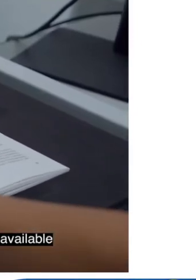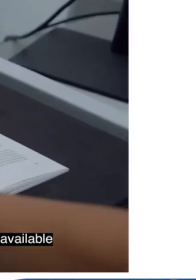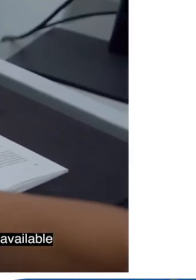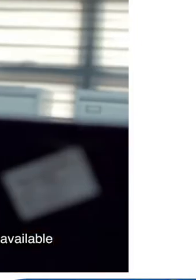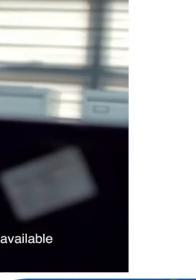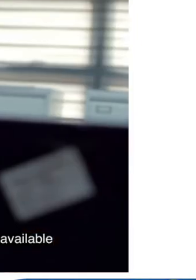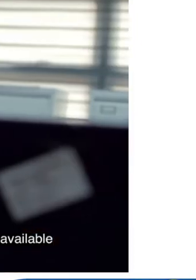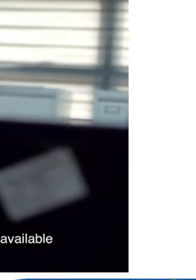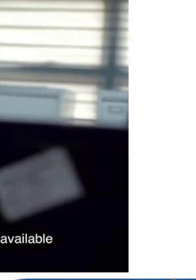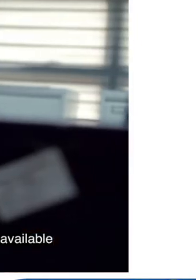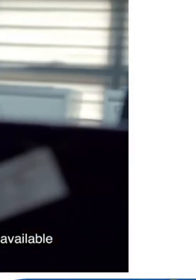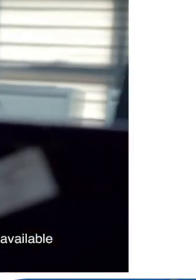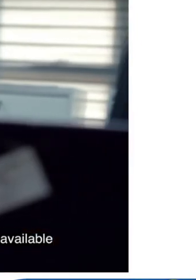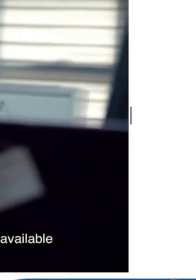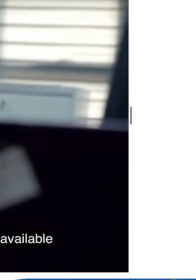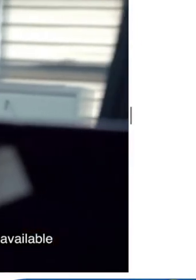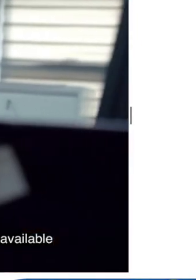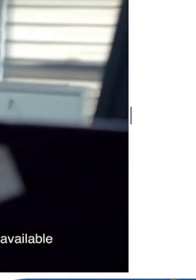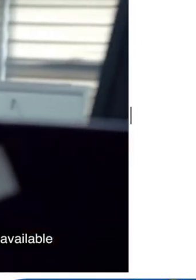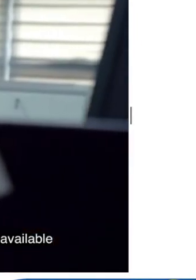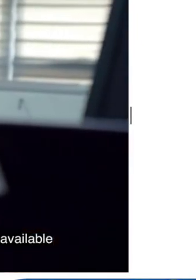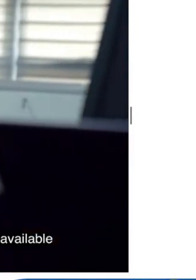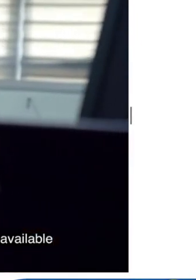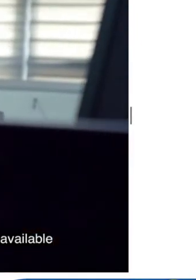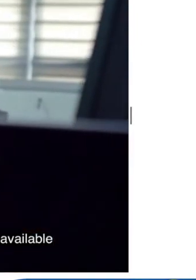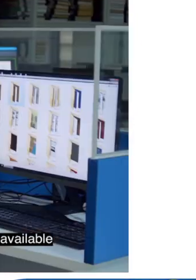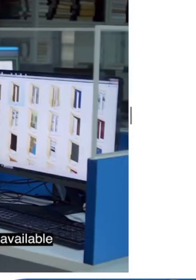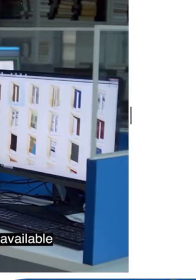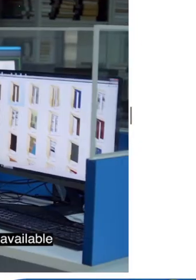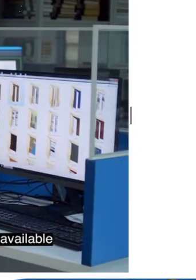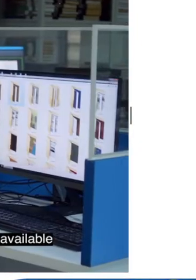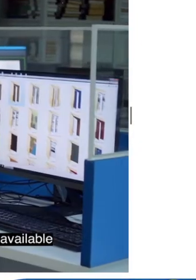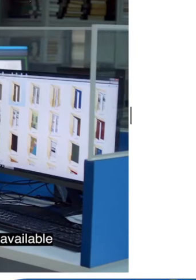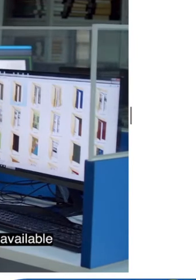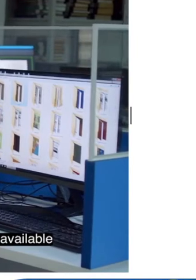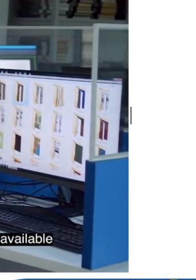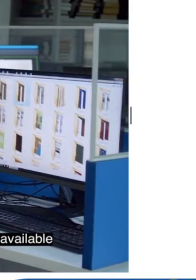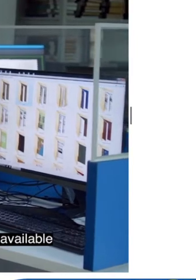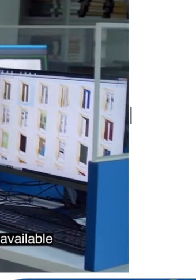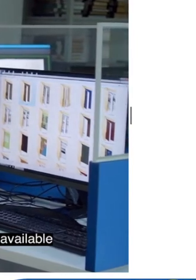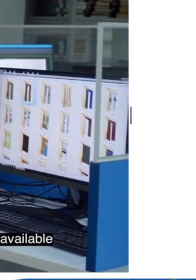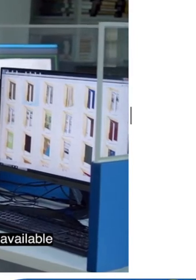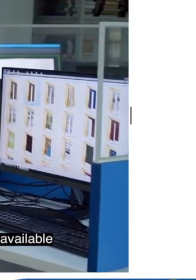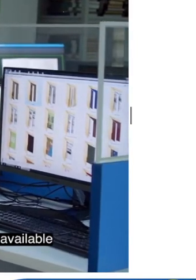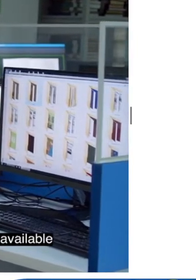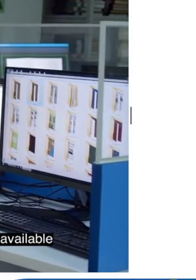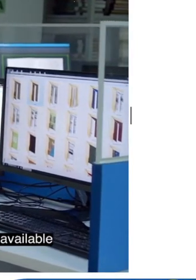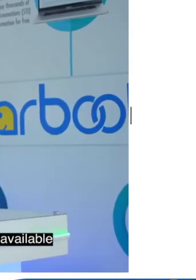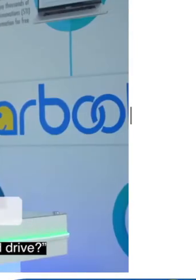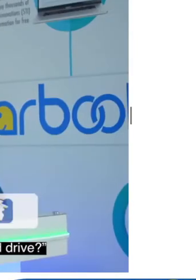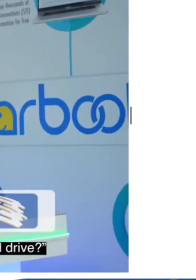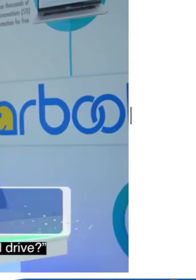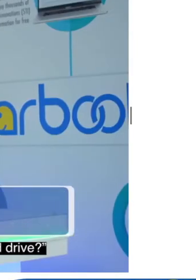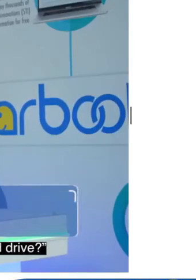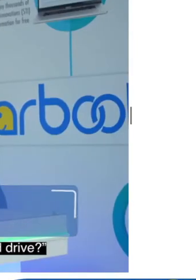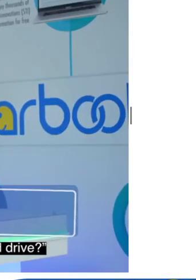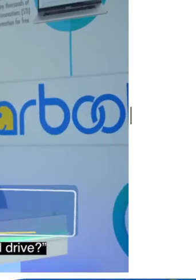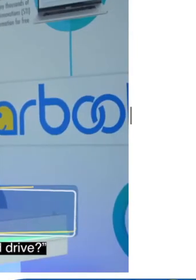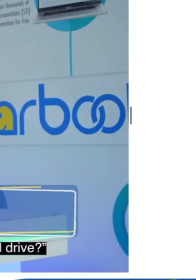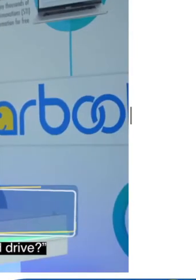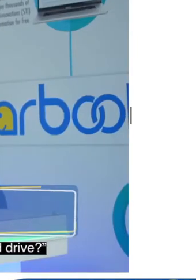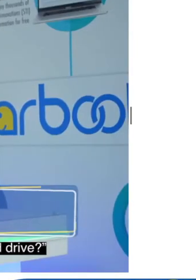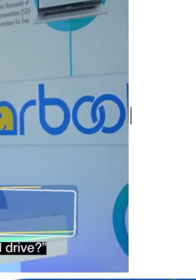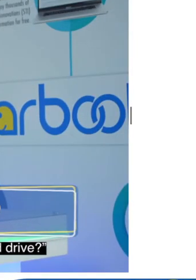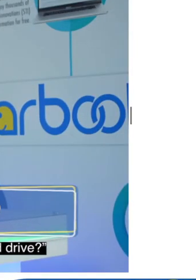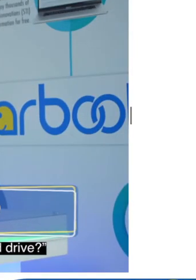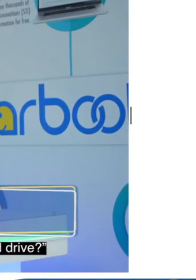The natural progression was, why not make this library content available to those who would want it? We hit upon the idea,